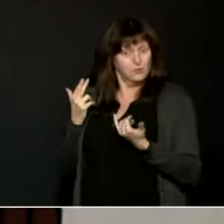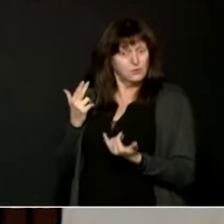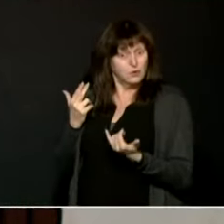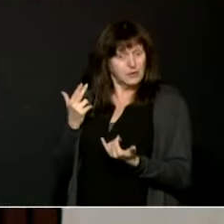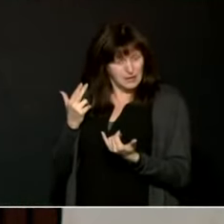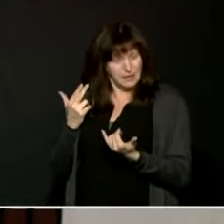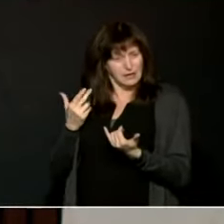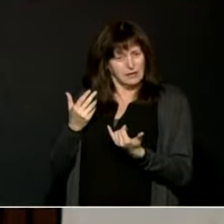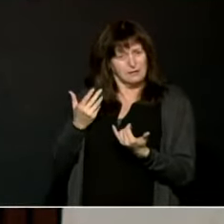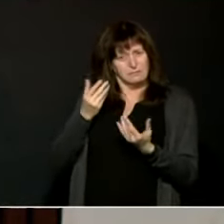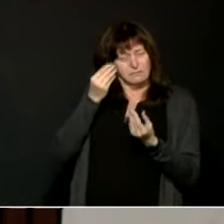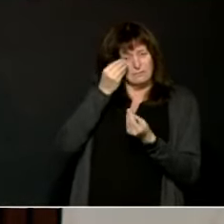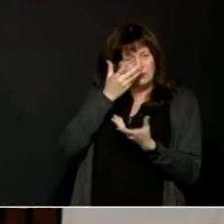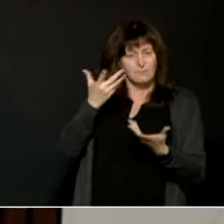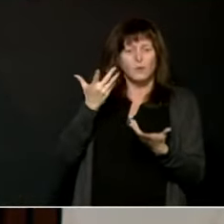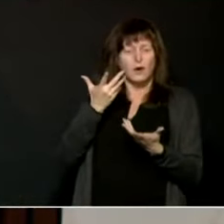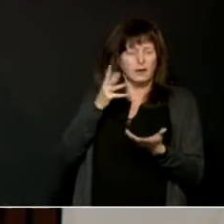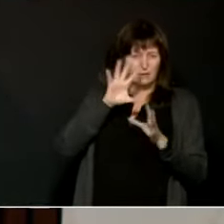additional